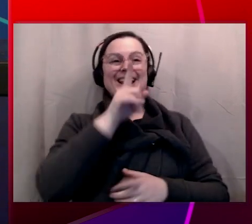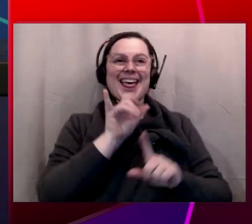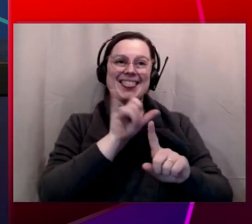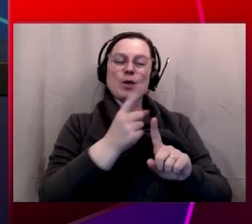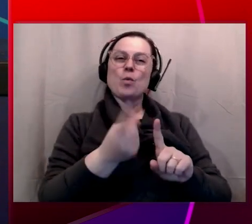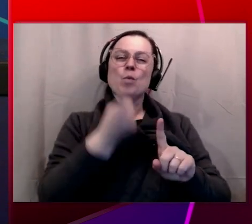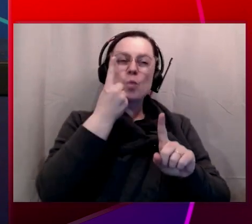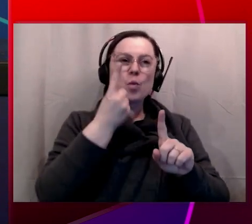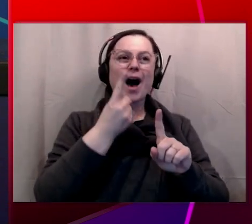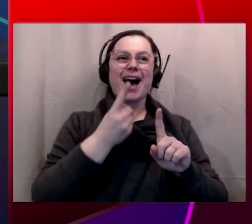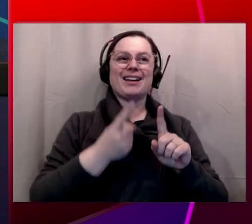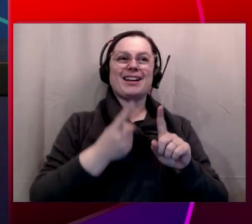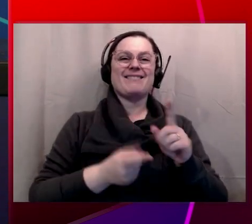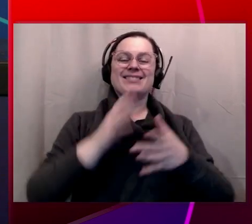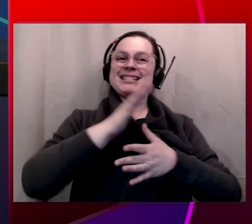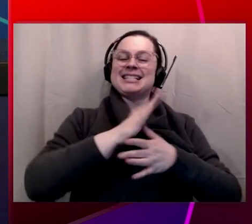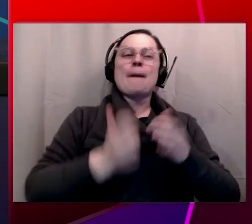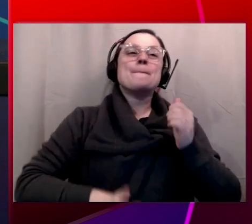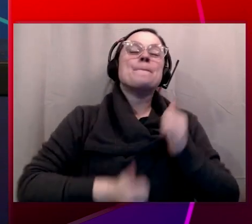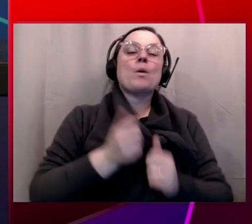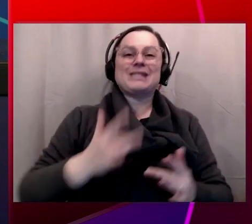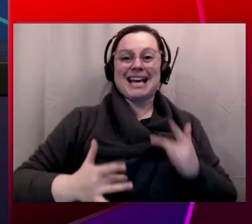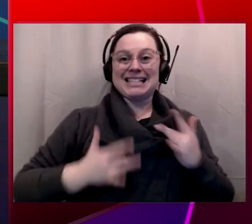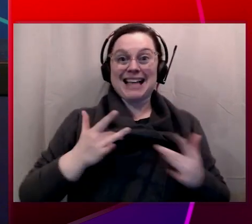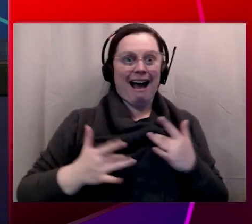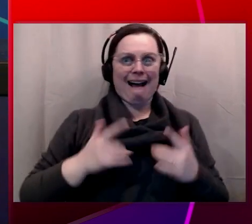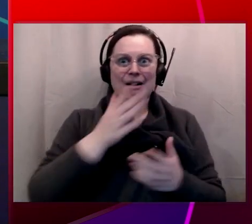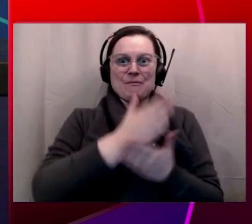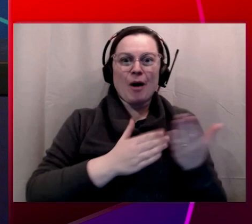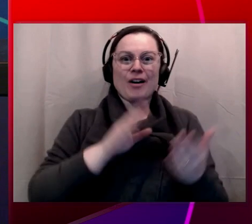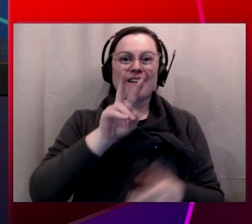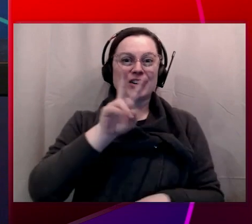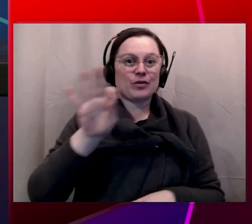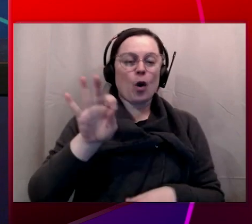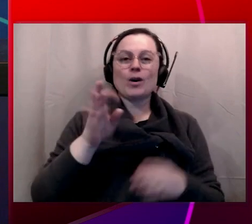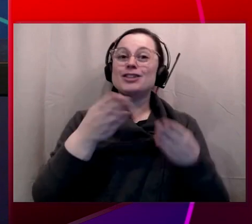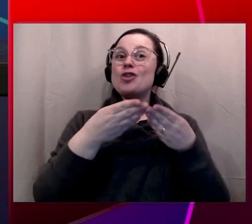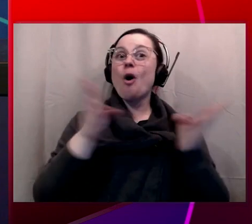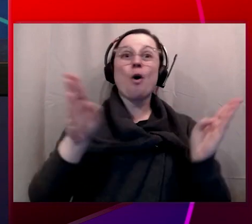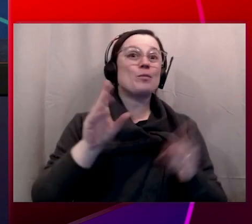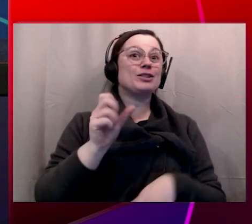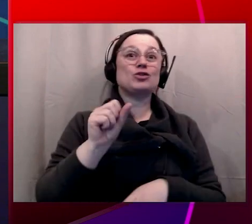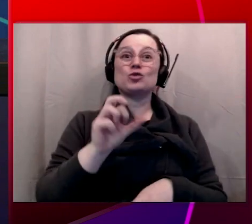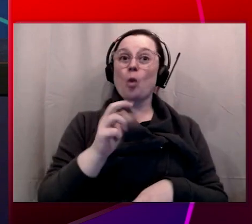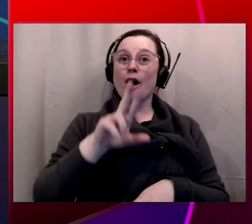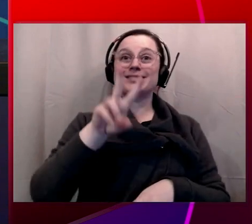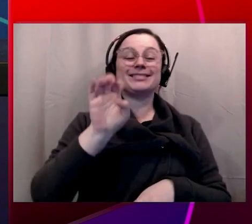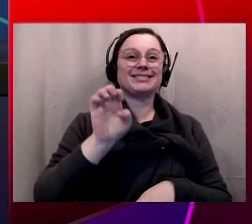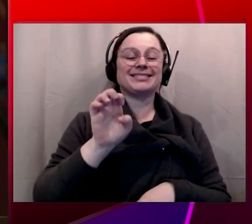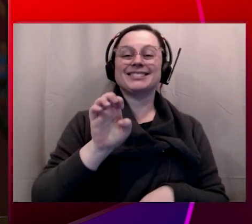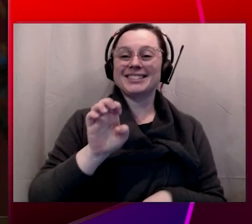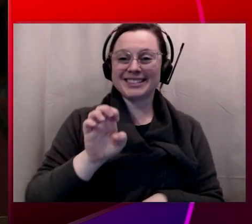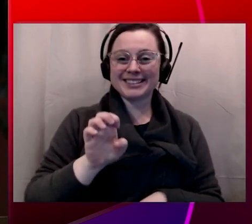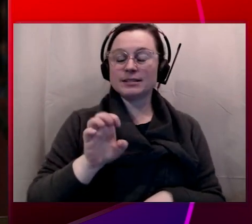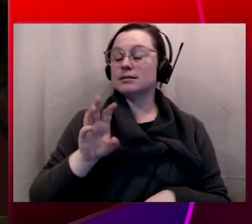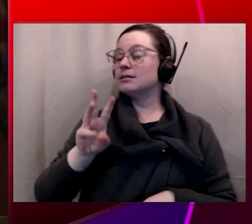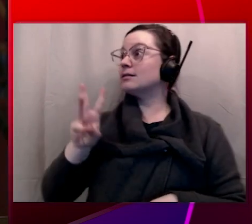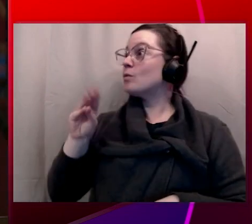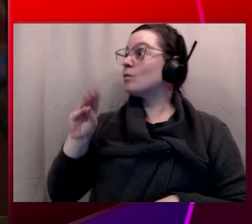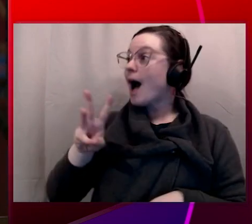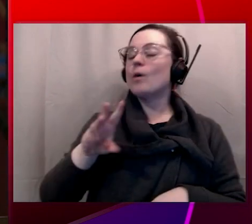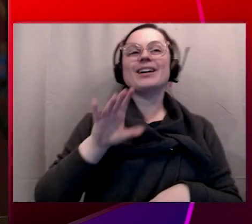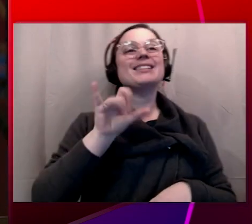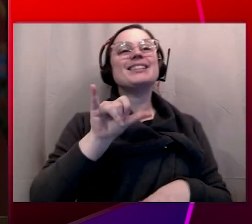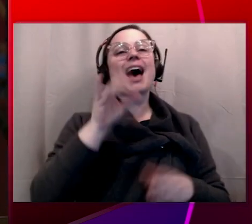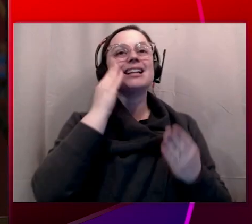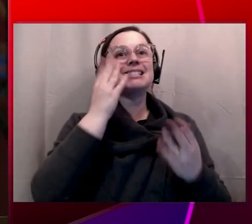most exciting things about Virtual Flow is that it is totally open source. Wow. And this data that we've produced